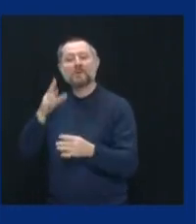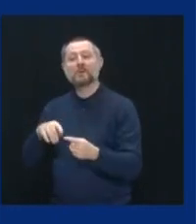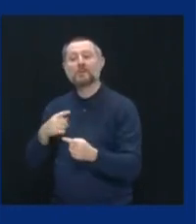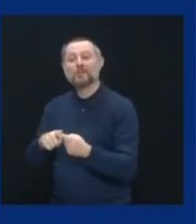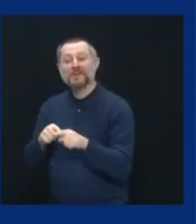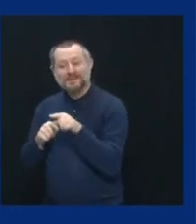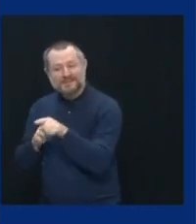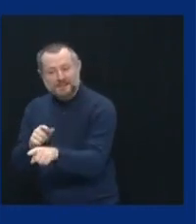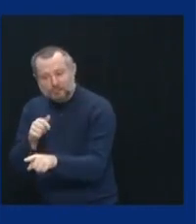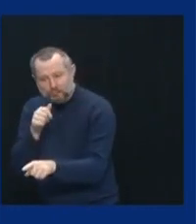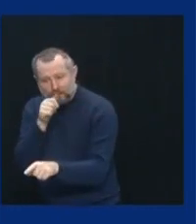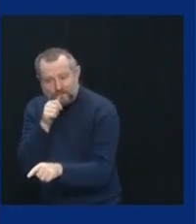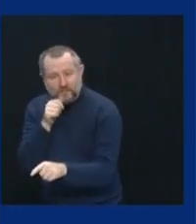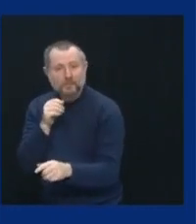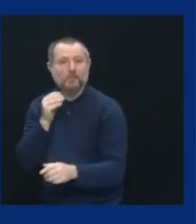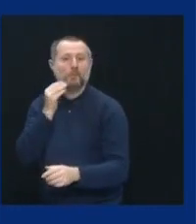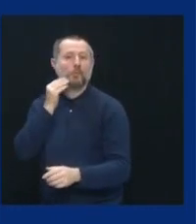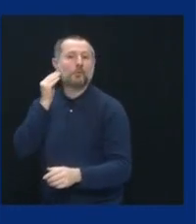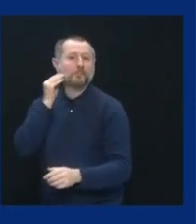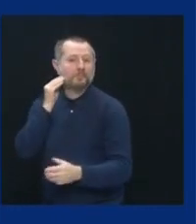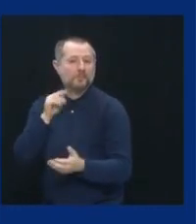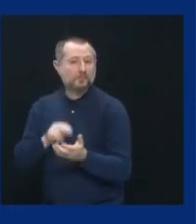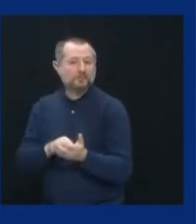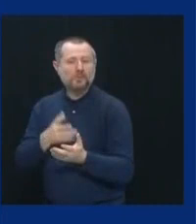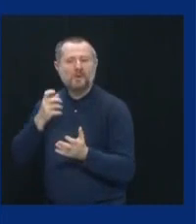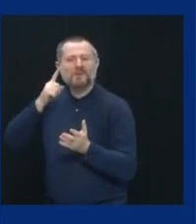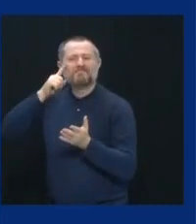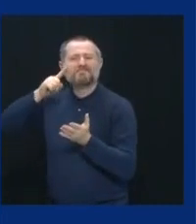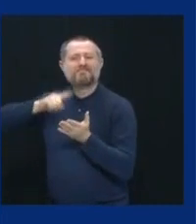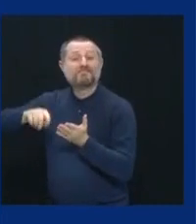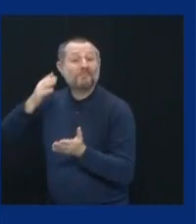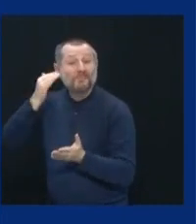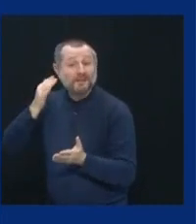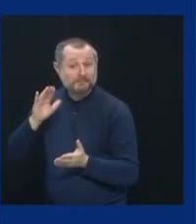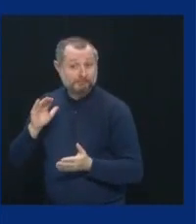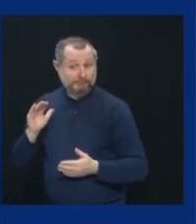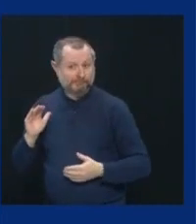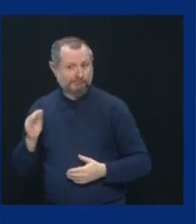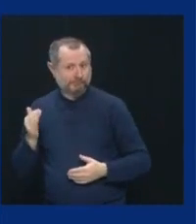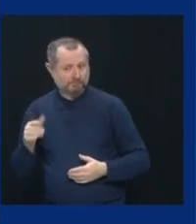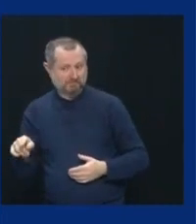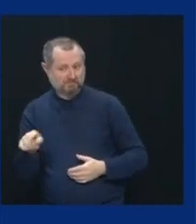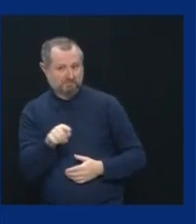nursing homes because they were looking at the private nursing homes. But they...